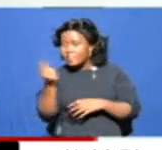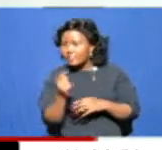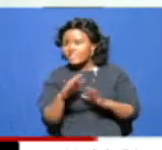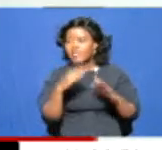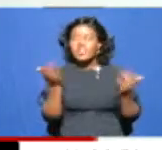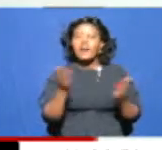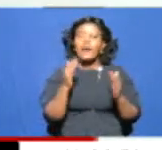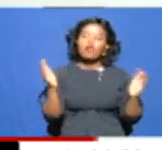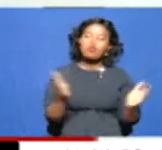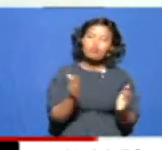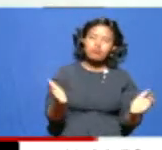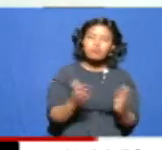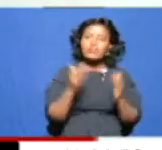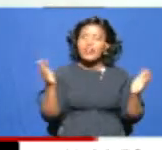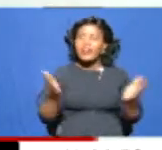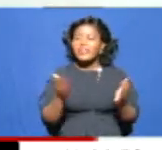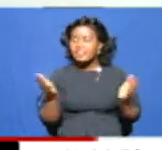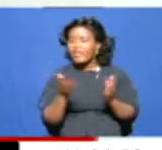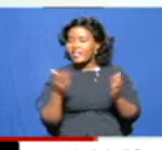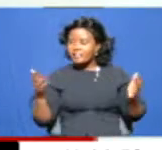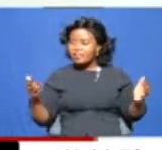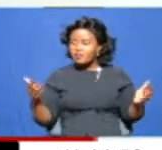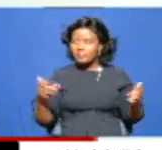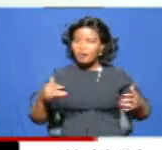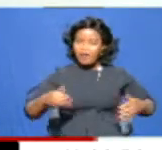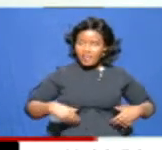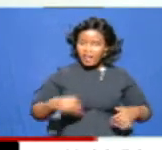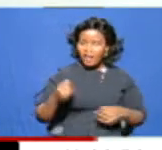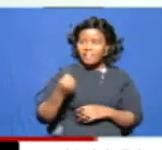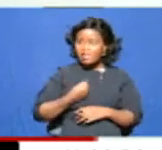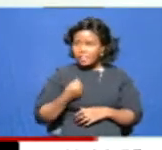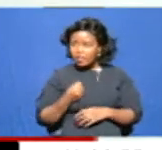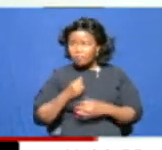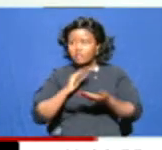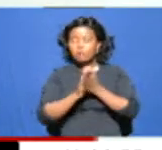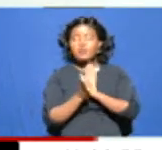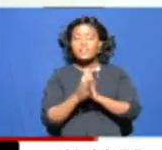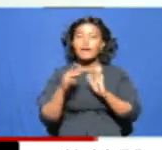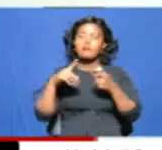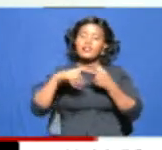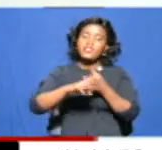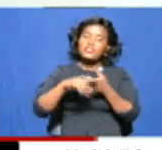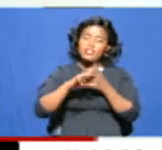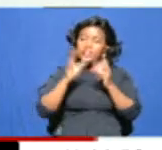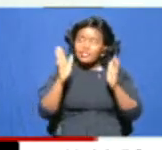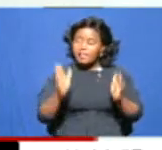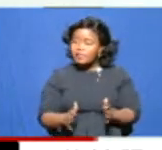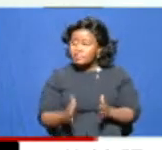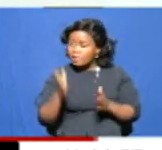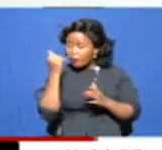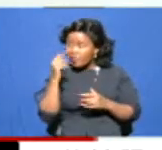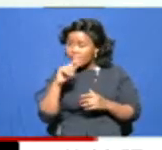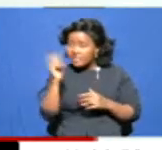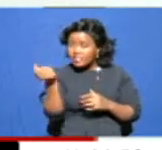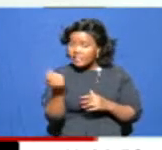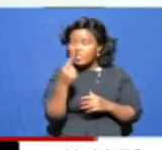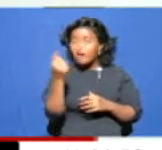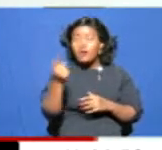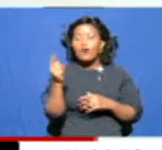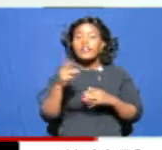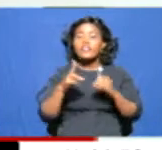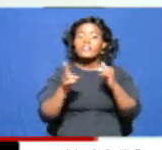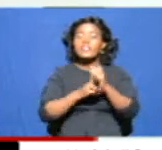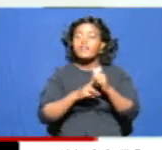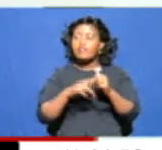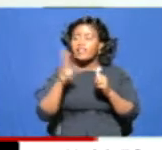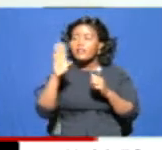girls to become engineers, bearing in mind that only 7% of Kenyan engineers are women. How do you upscale